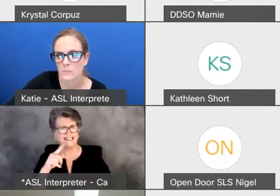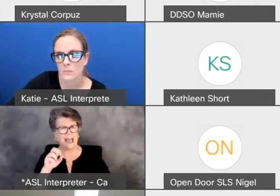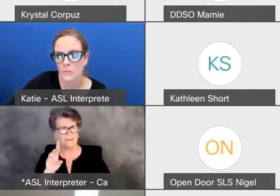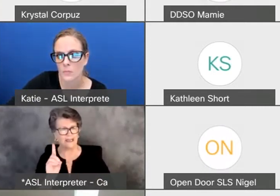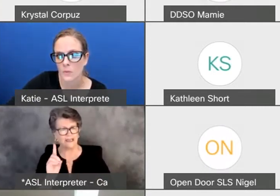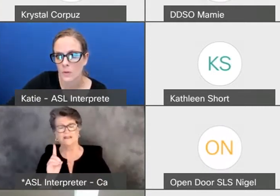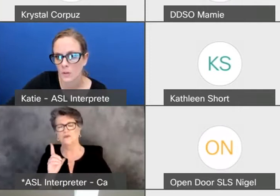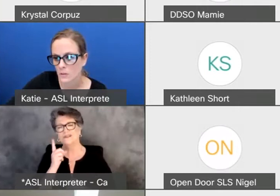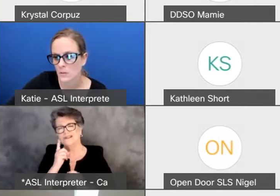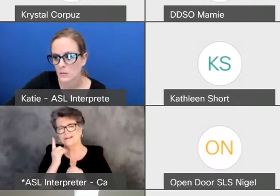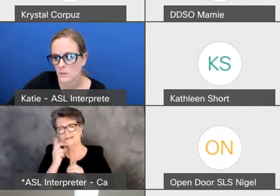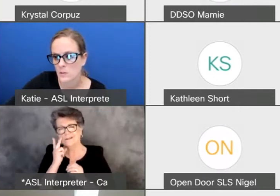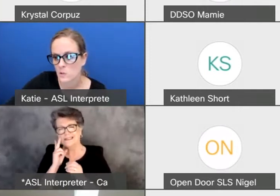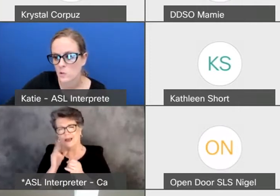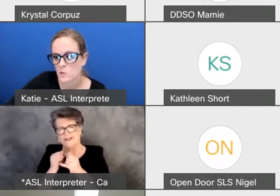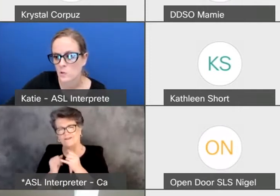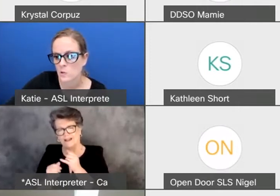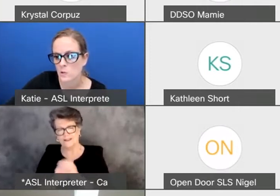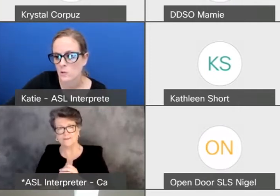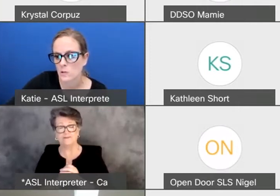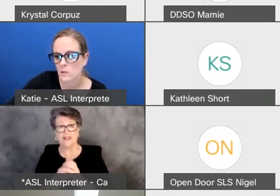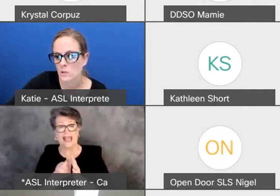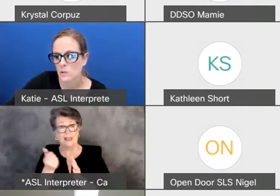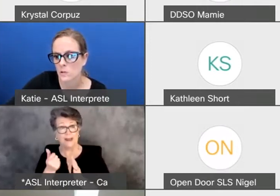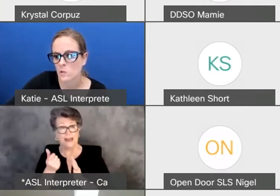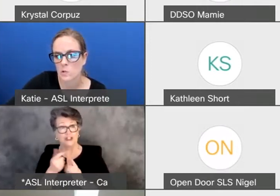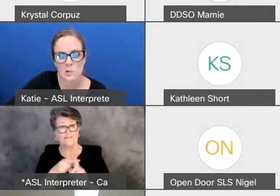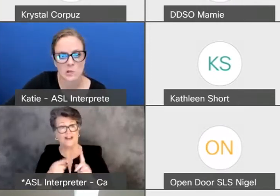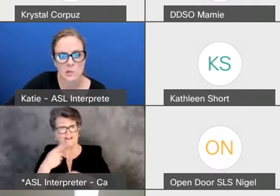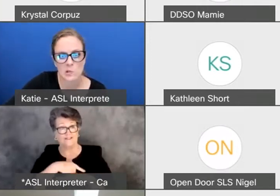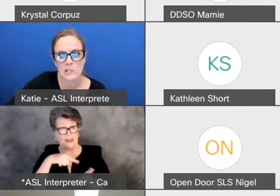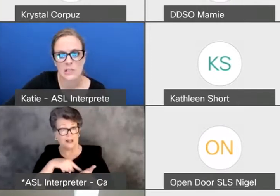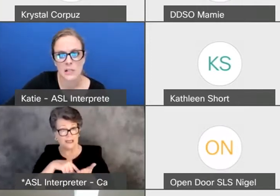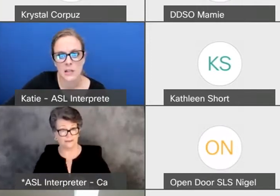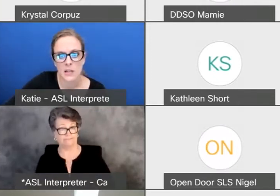finalized. Elimination of half-day billing.